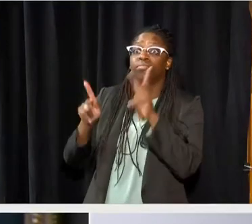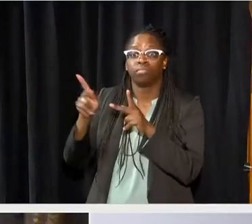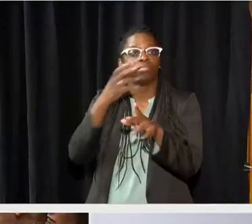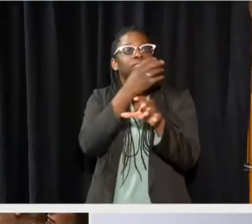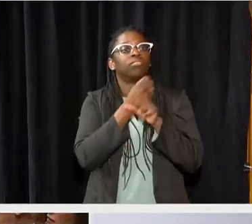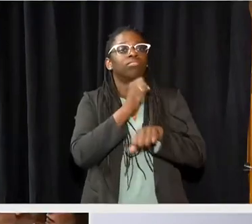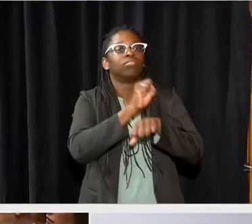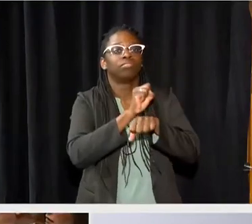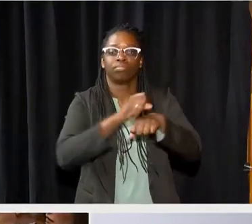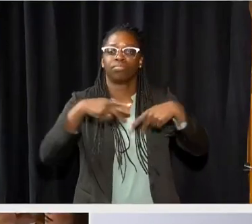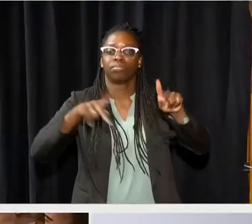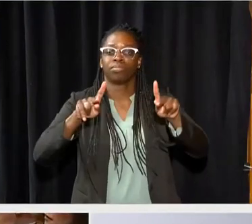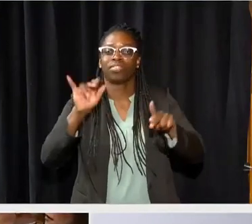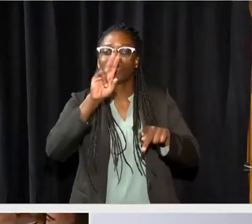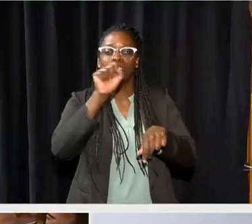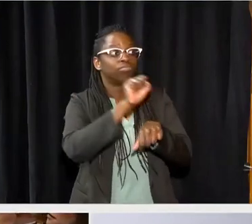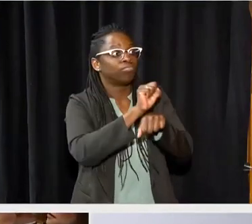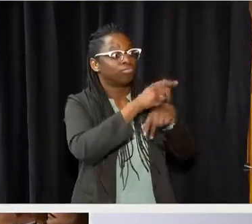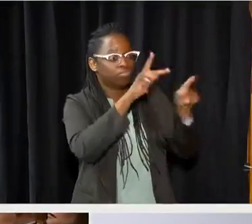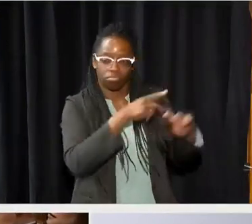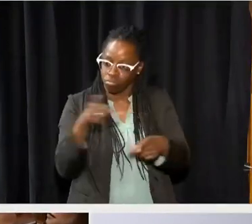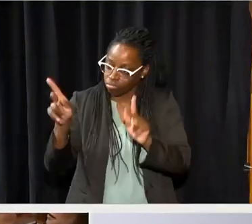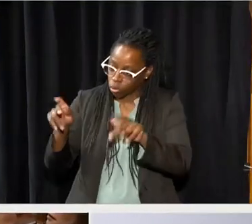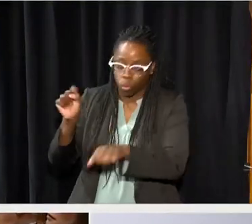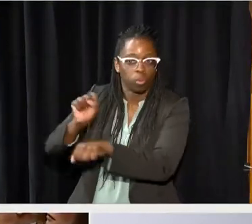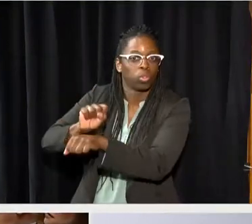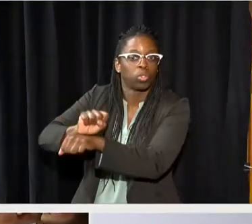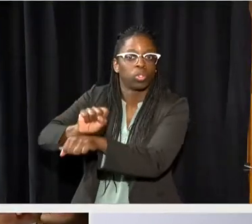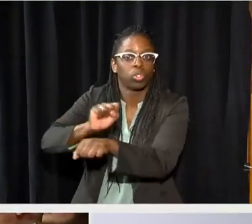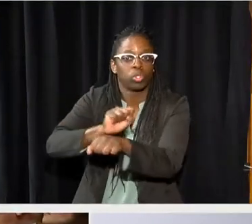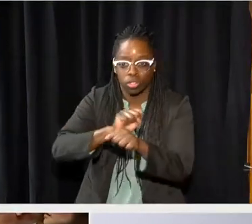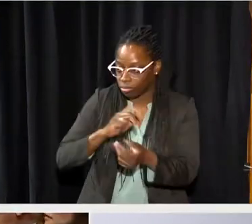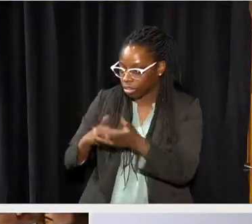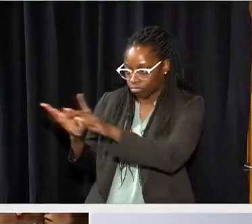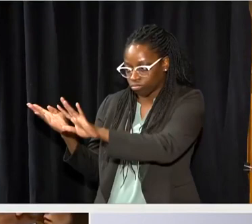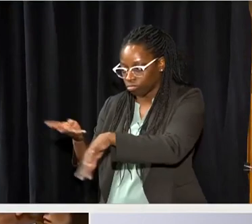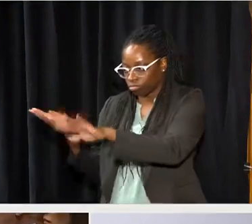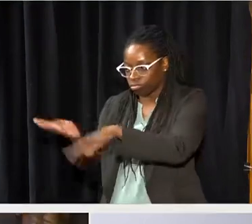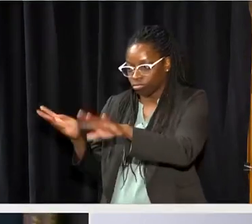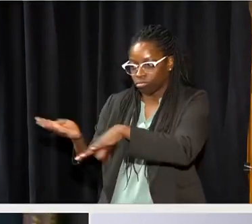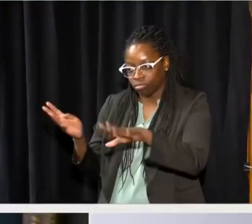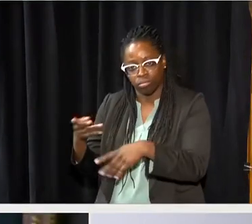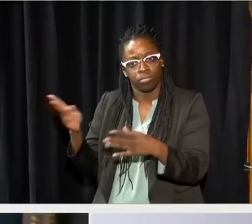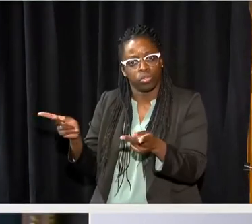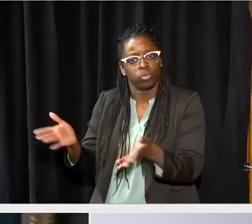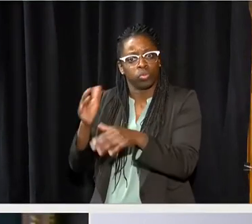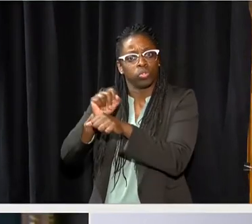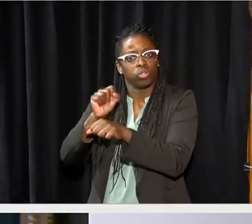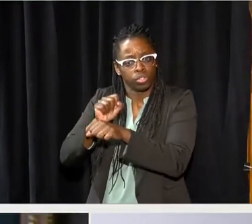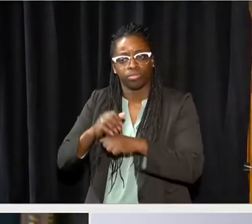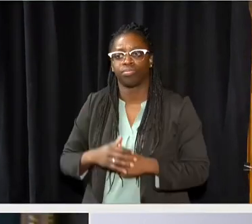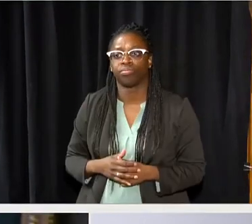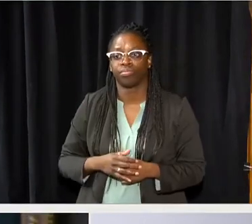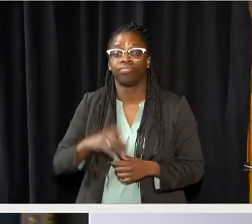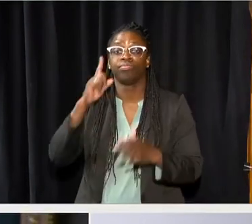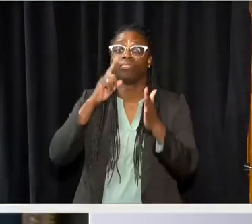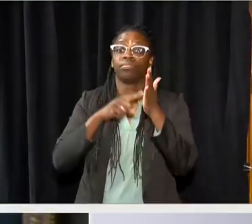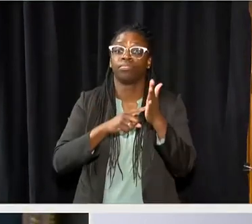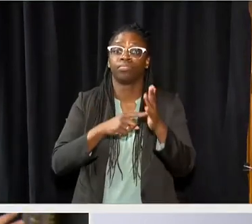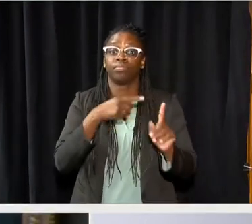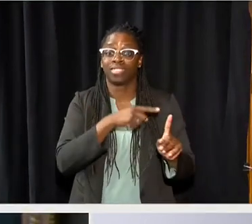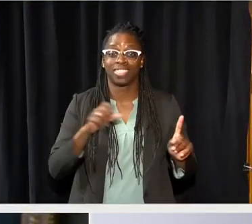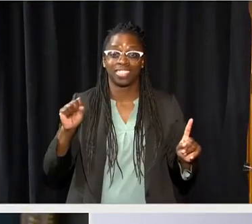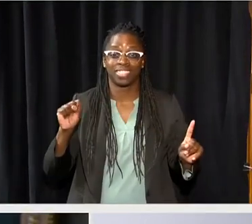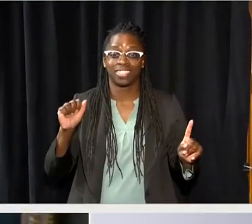Every day, we're connecting them with businesses who need work, like Salem Hospital,